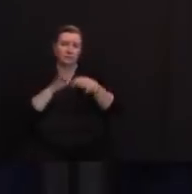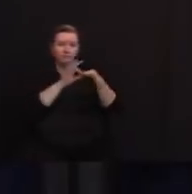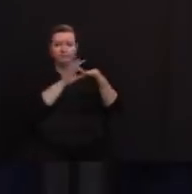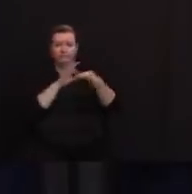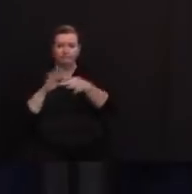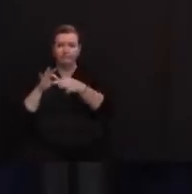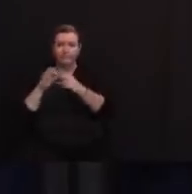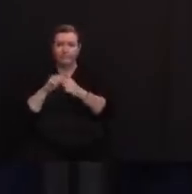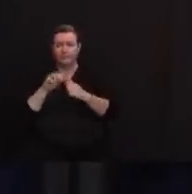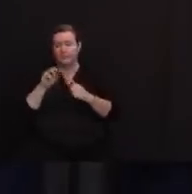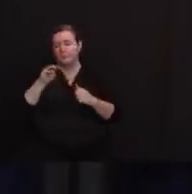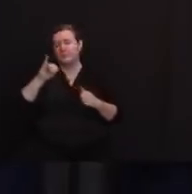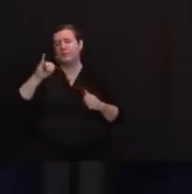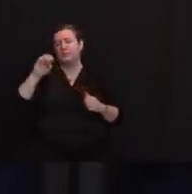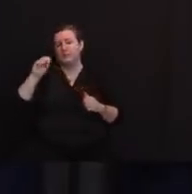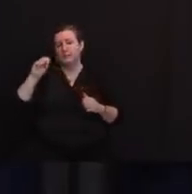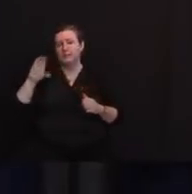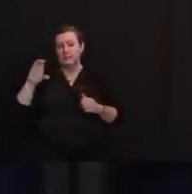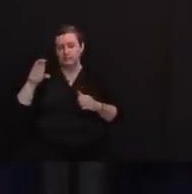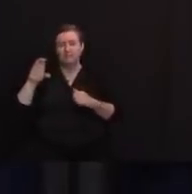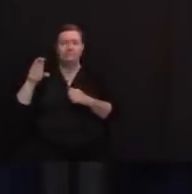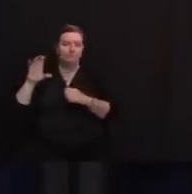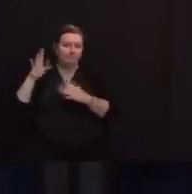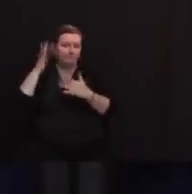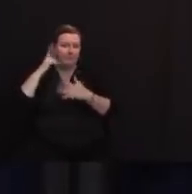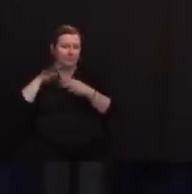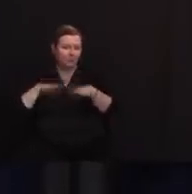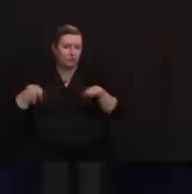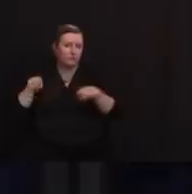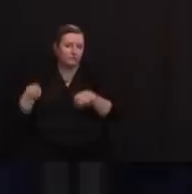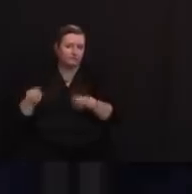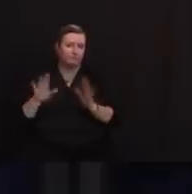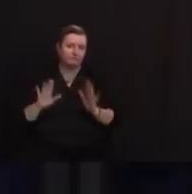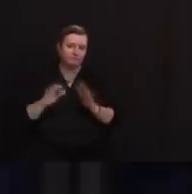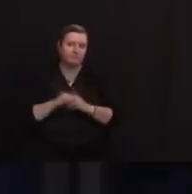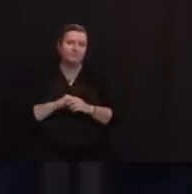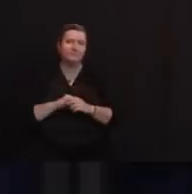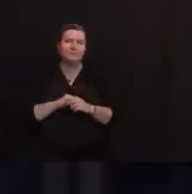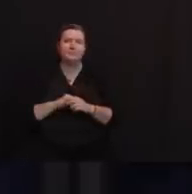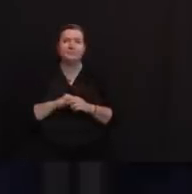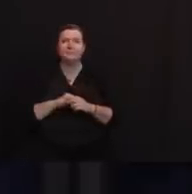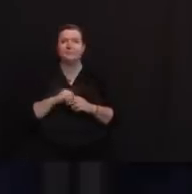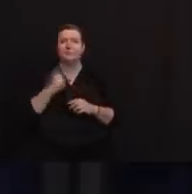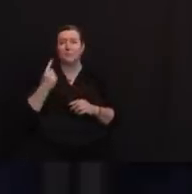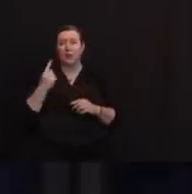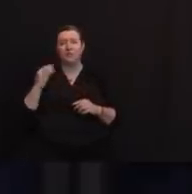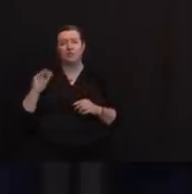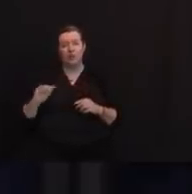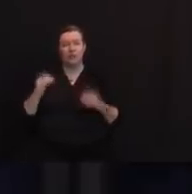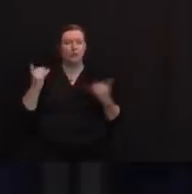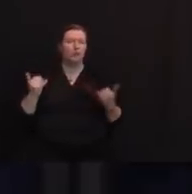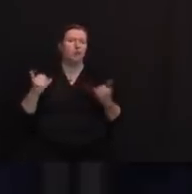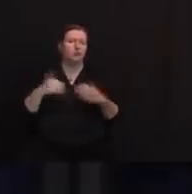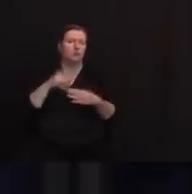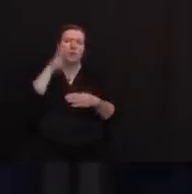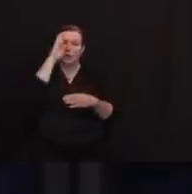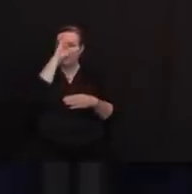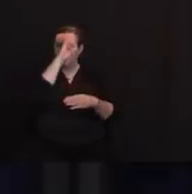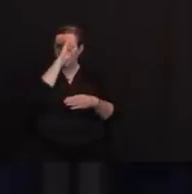with multisystem inflammatory syndrome. One of the children is currently